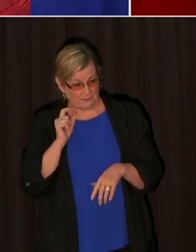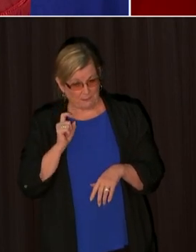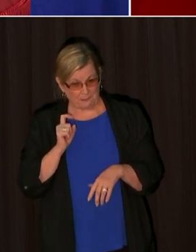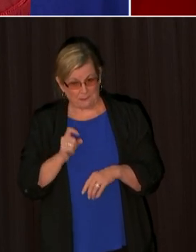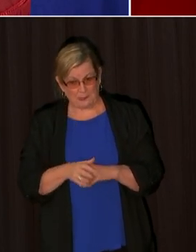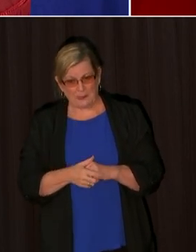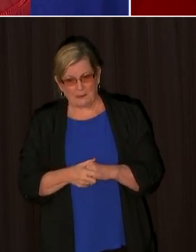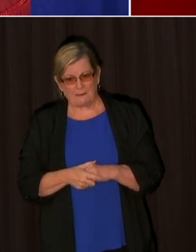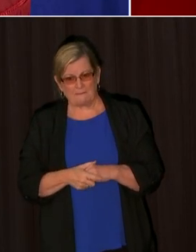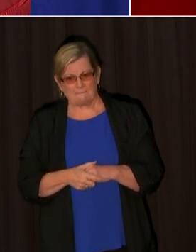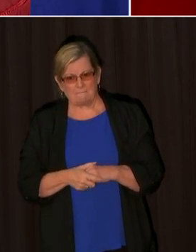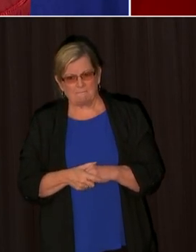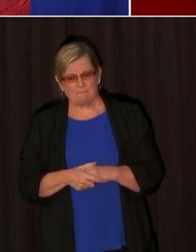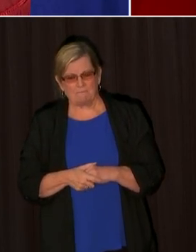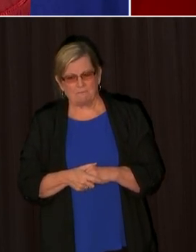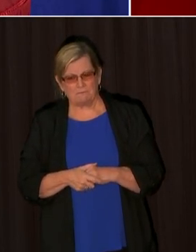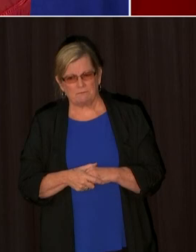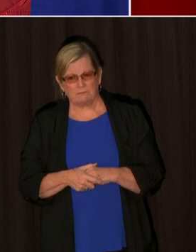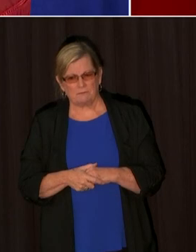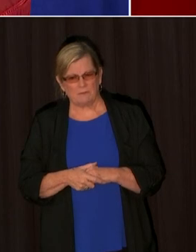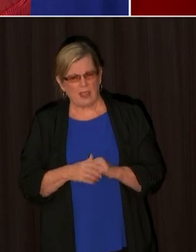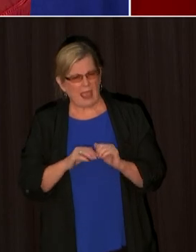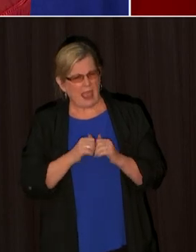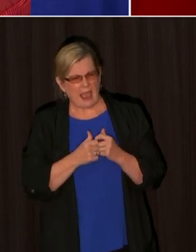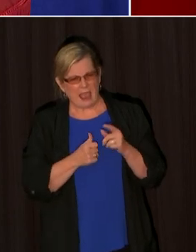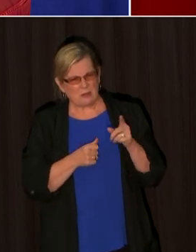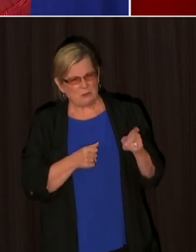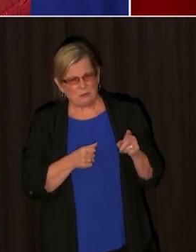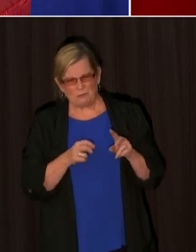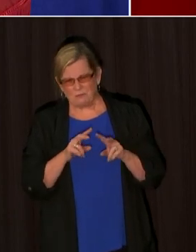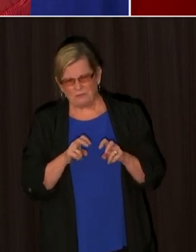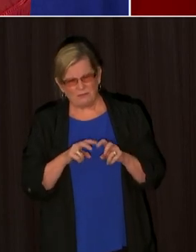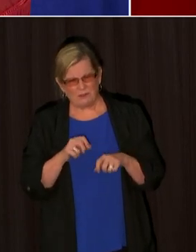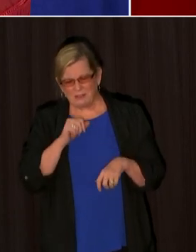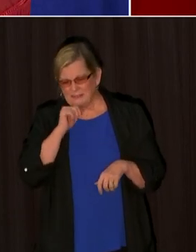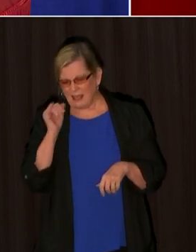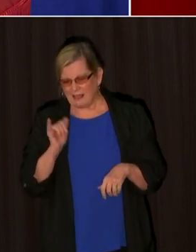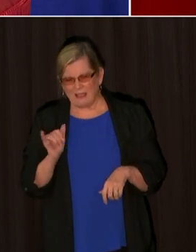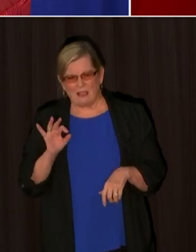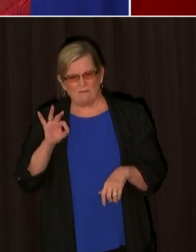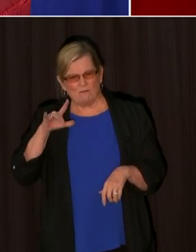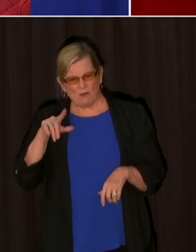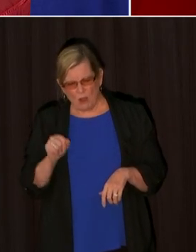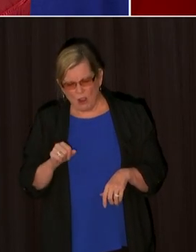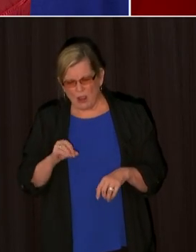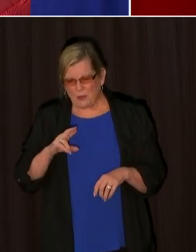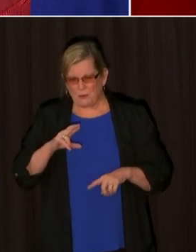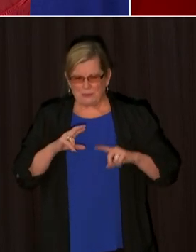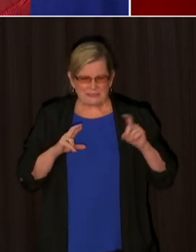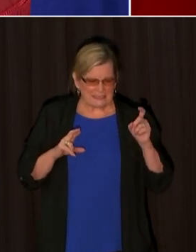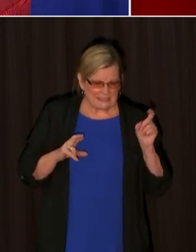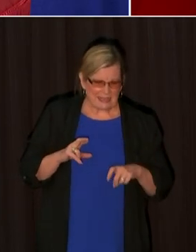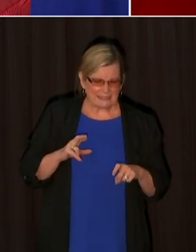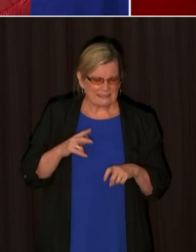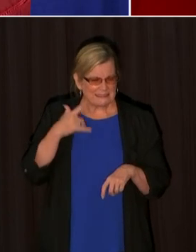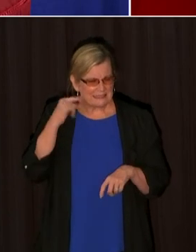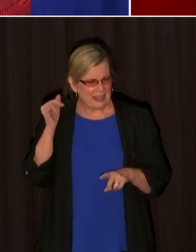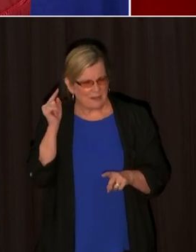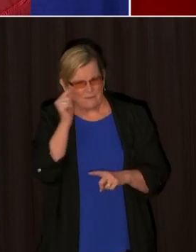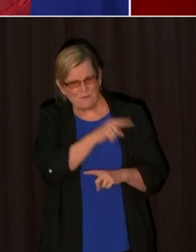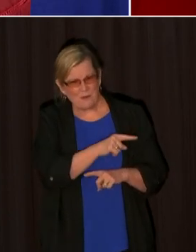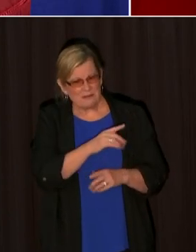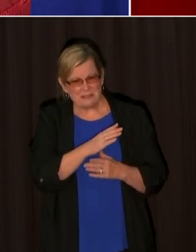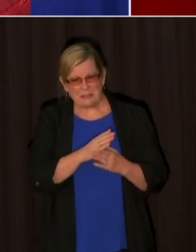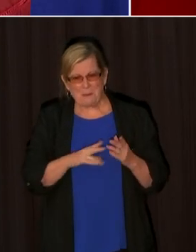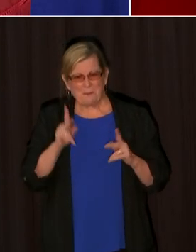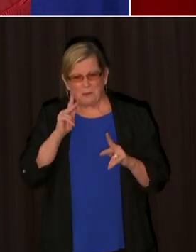But the situation here is not like Florida or Texas or California, and there's some criticism that perhaps they opened too